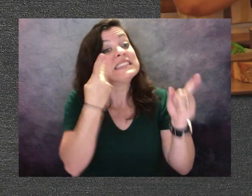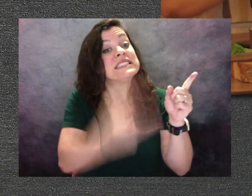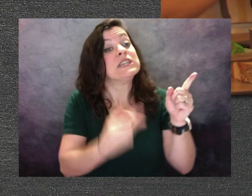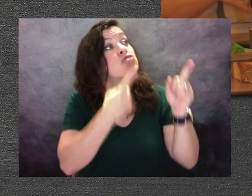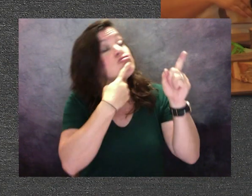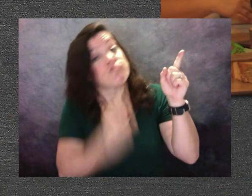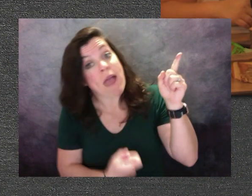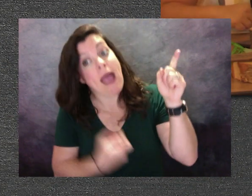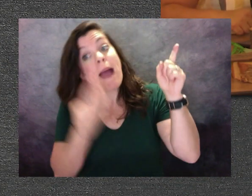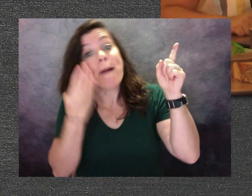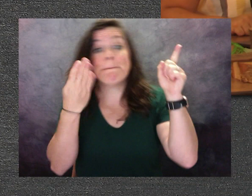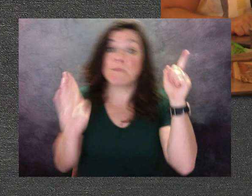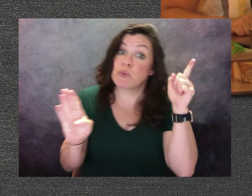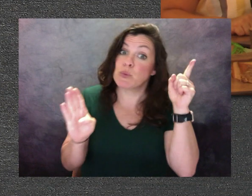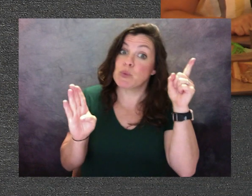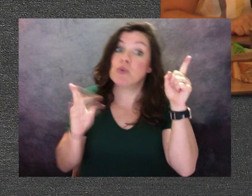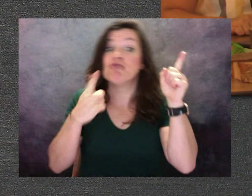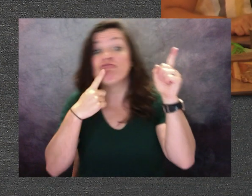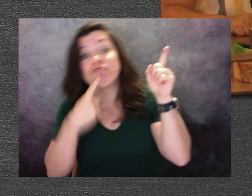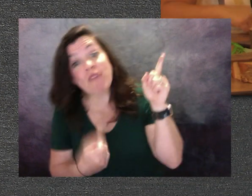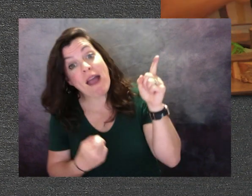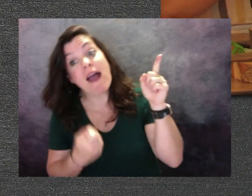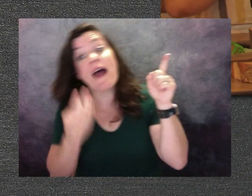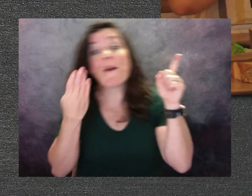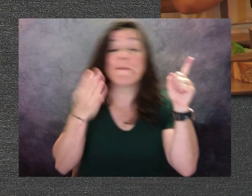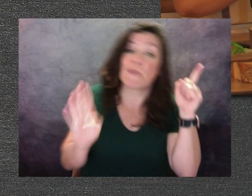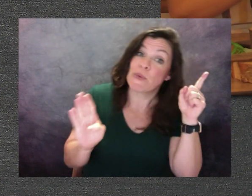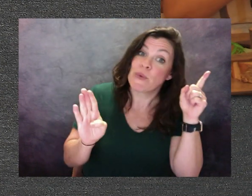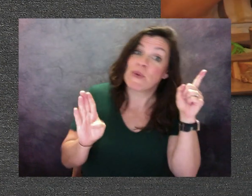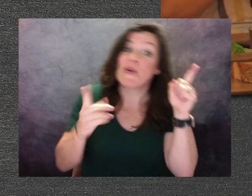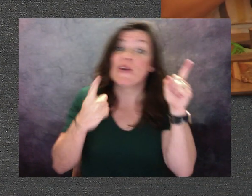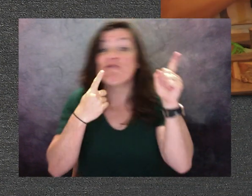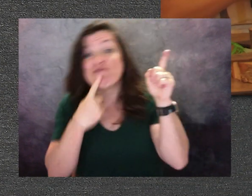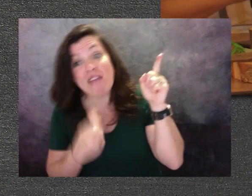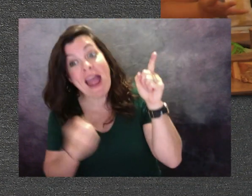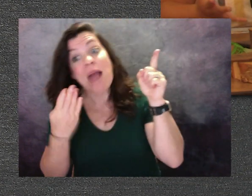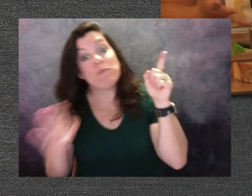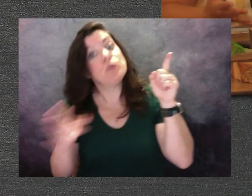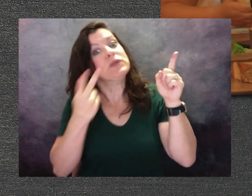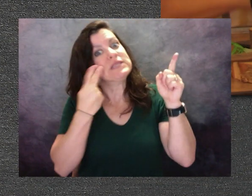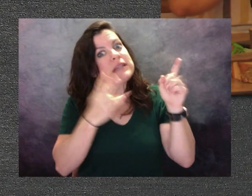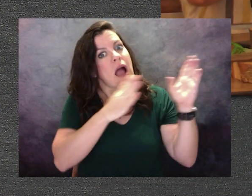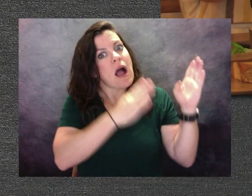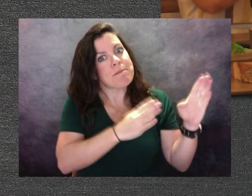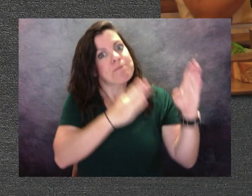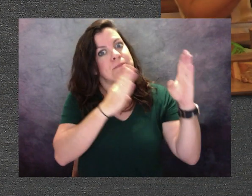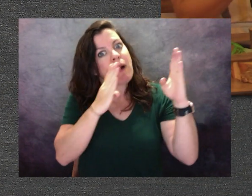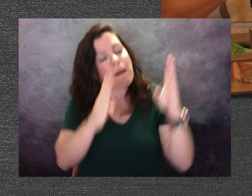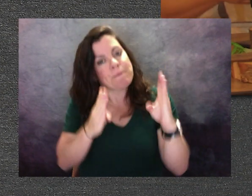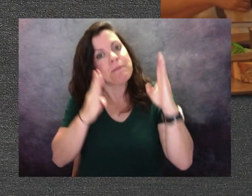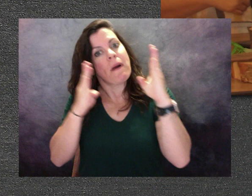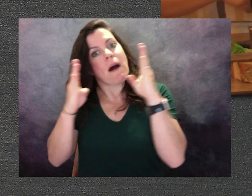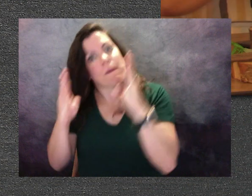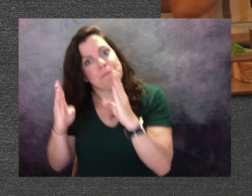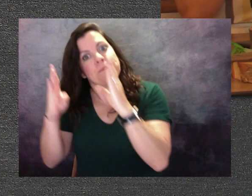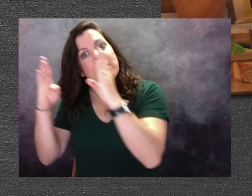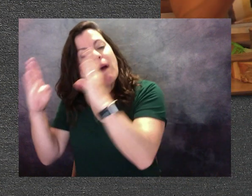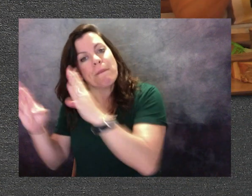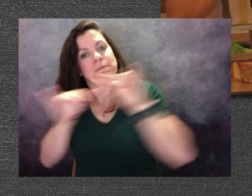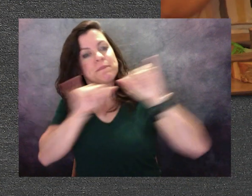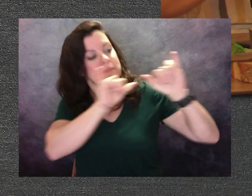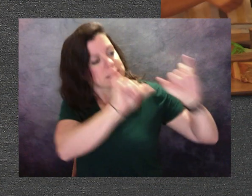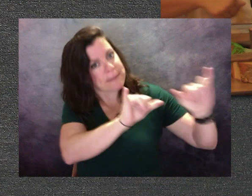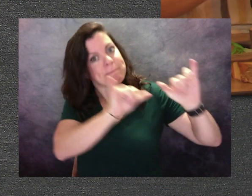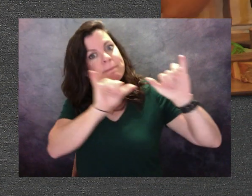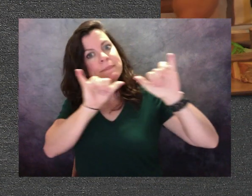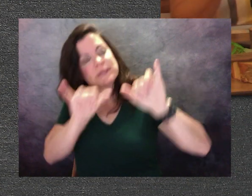red, blue. Do you see how that pattern is just going over and over again? Those colors, red, blue,